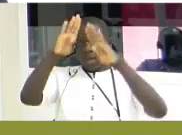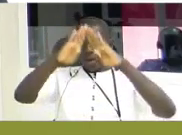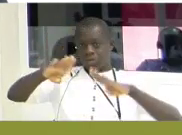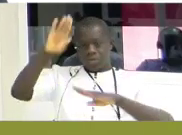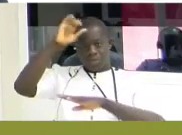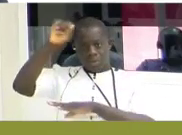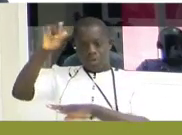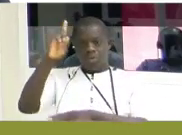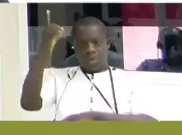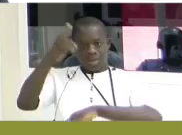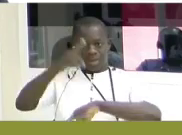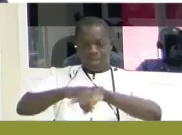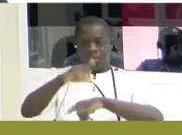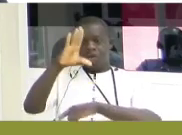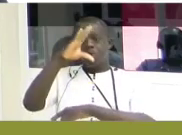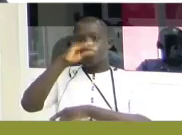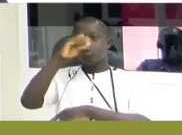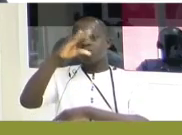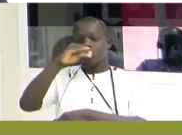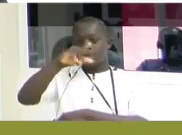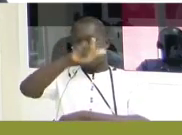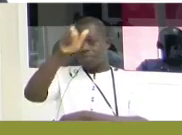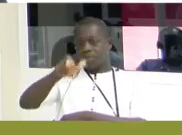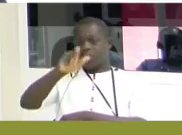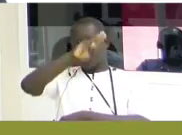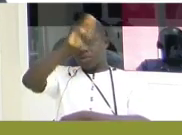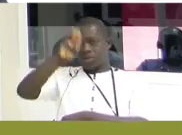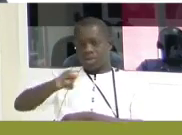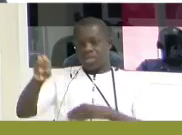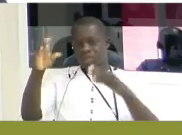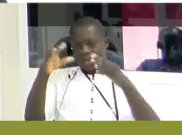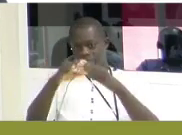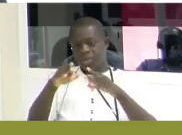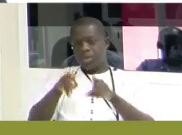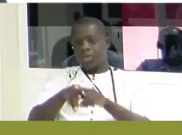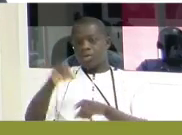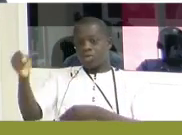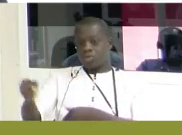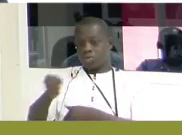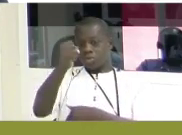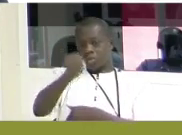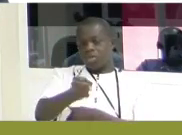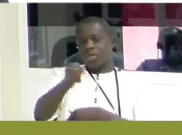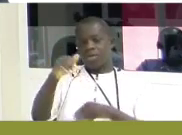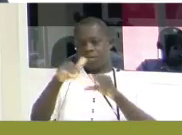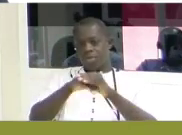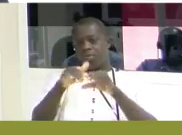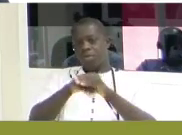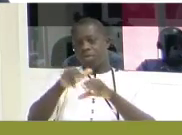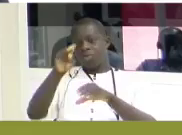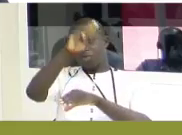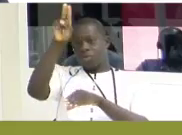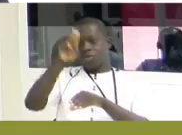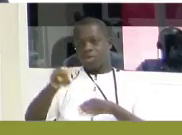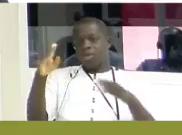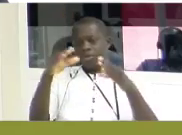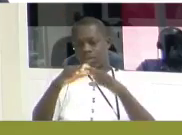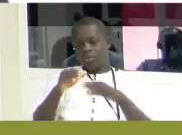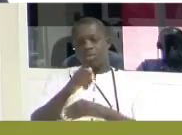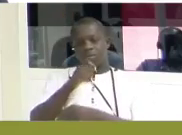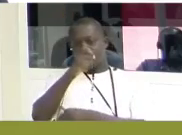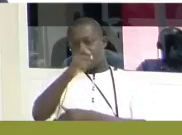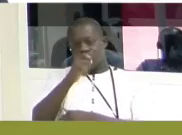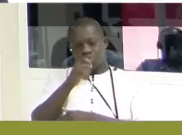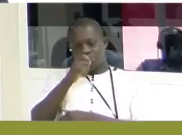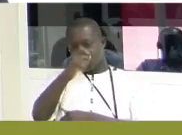time Speaker of the National Assembly. She was one time a nominated member of the National Assembly. So I've interviewed her